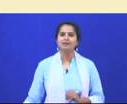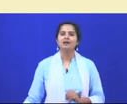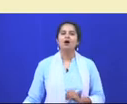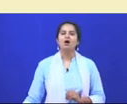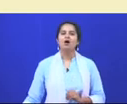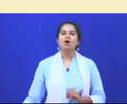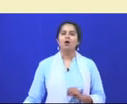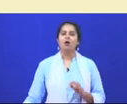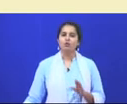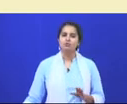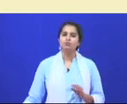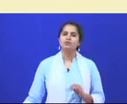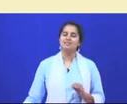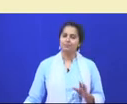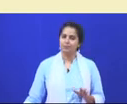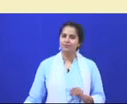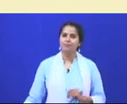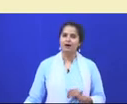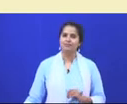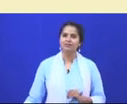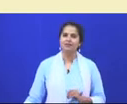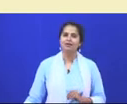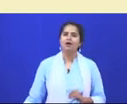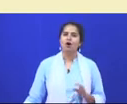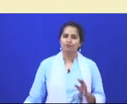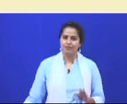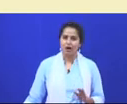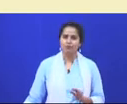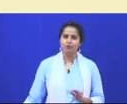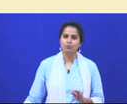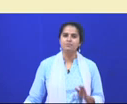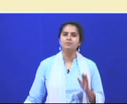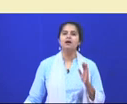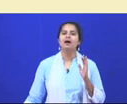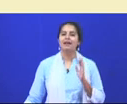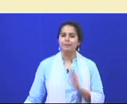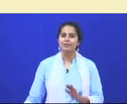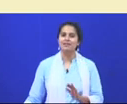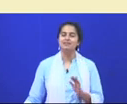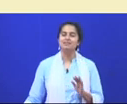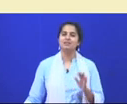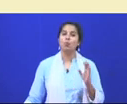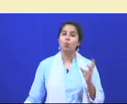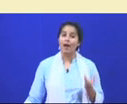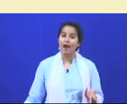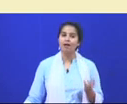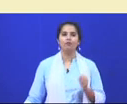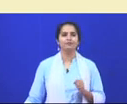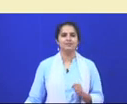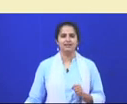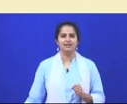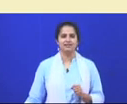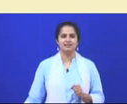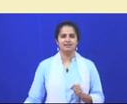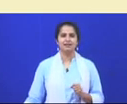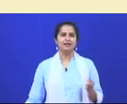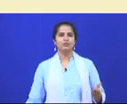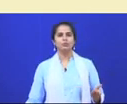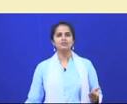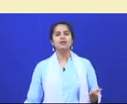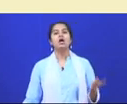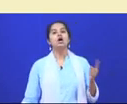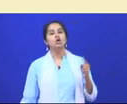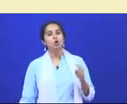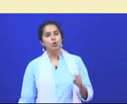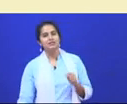karaka, also the saptami vibhakti of noun forms, represents the where of the sentence. In